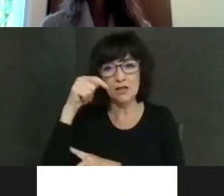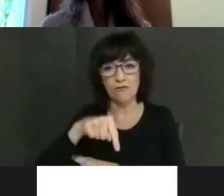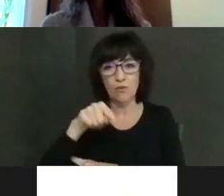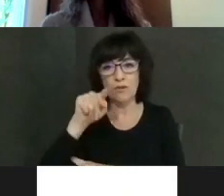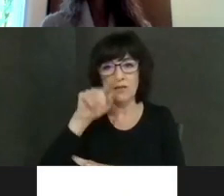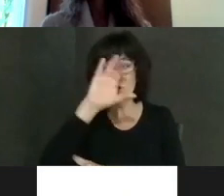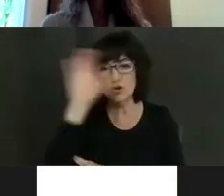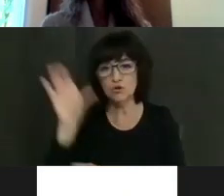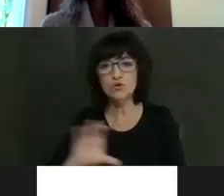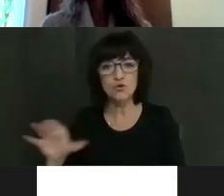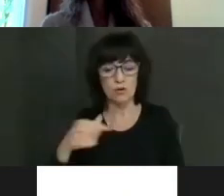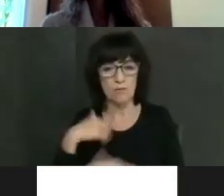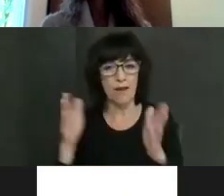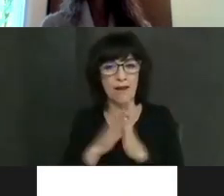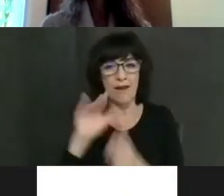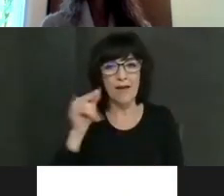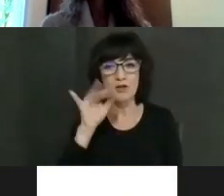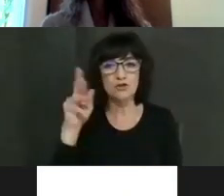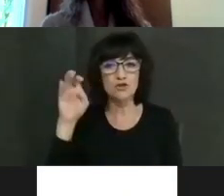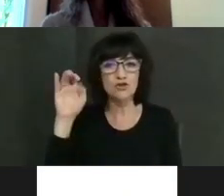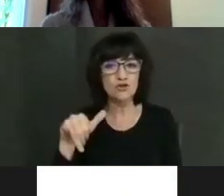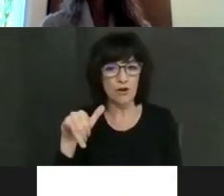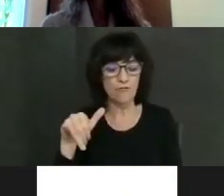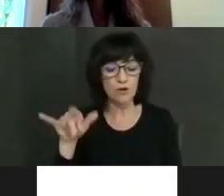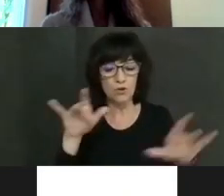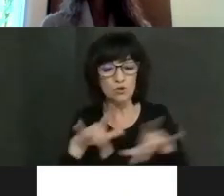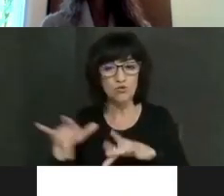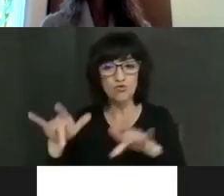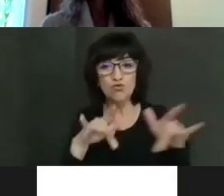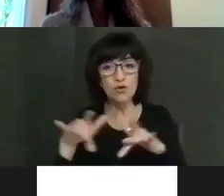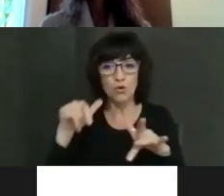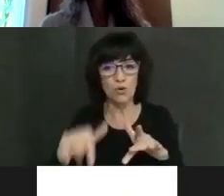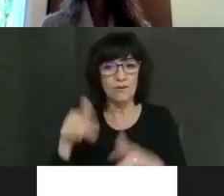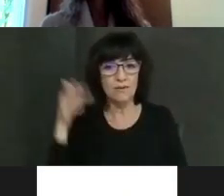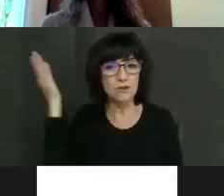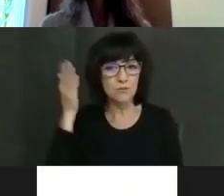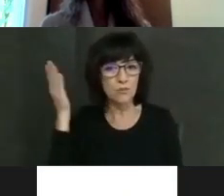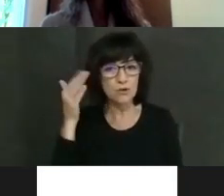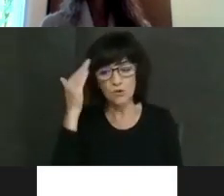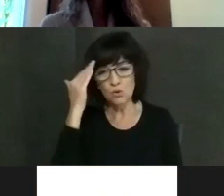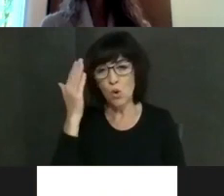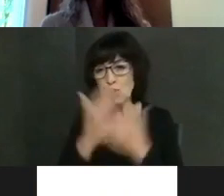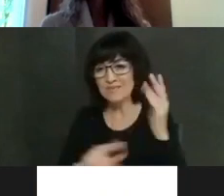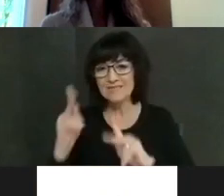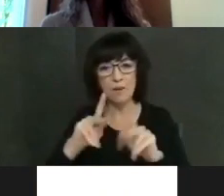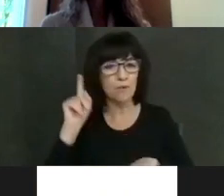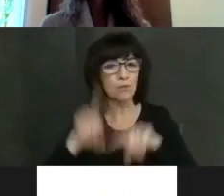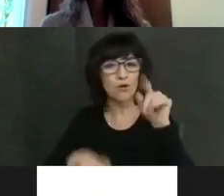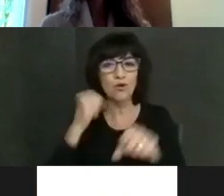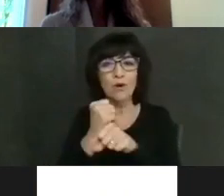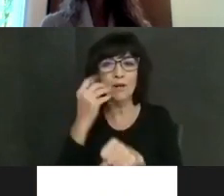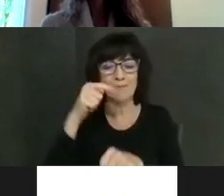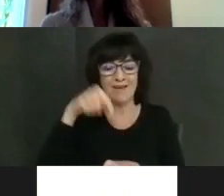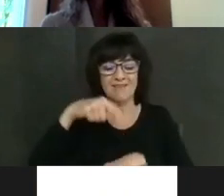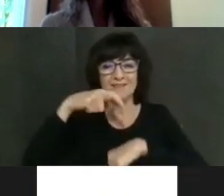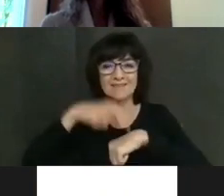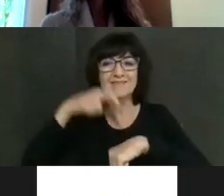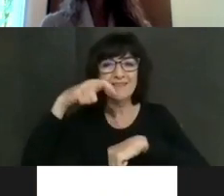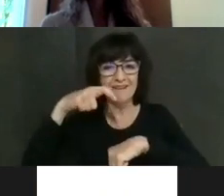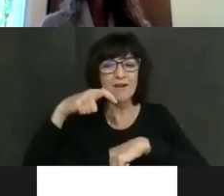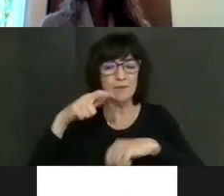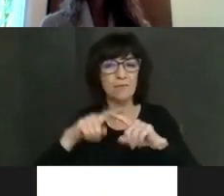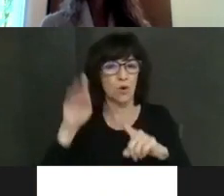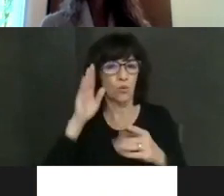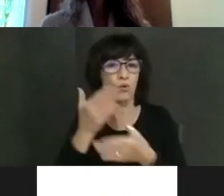record this presentation, and we will provide that link. We know some people just couldn't make this particular time. And we'll share that